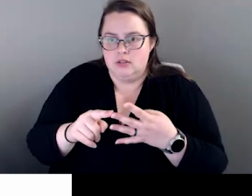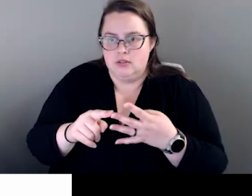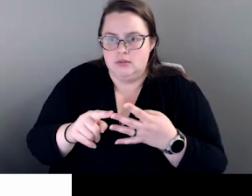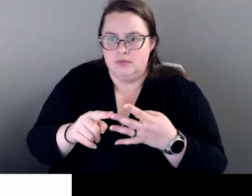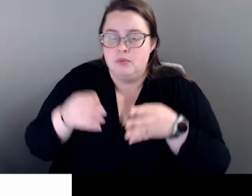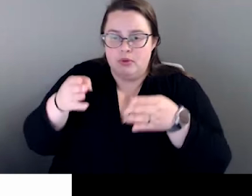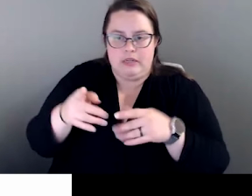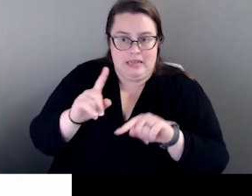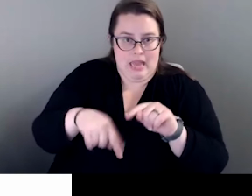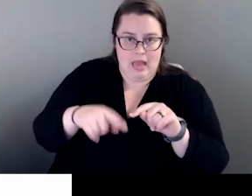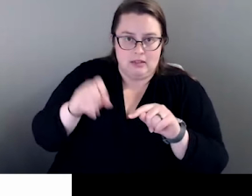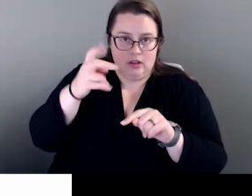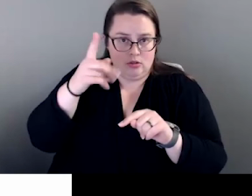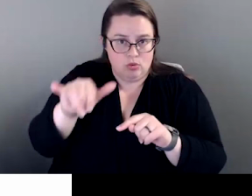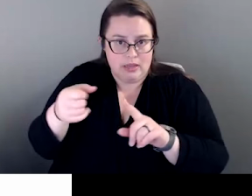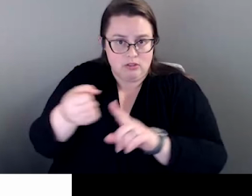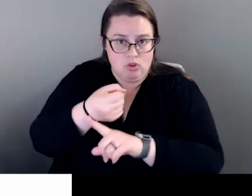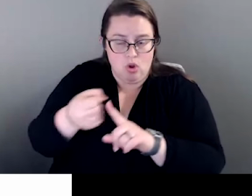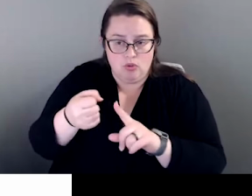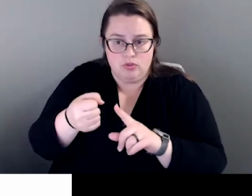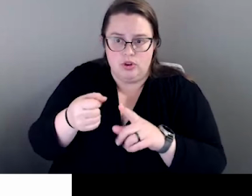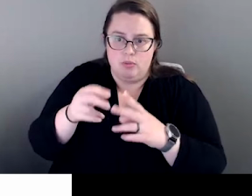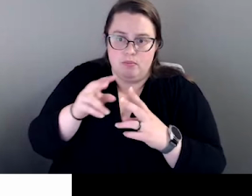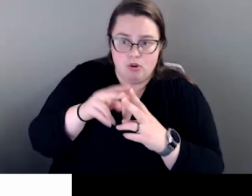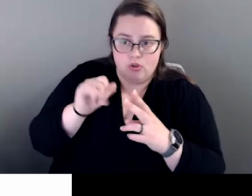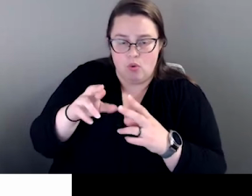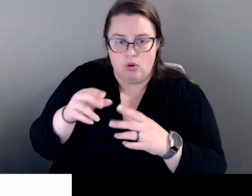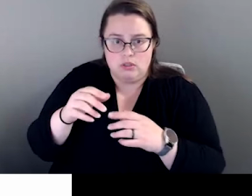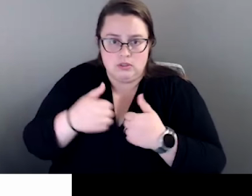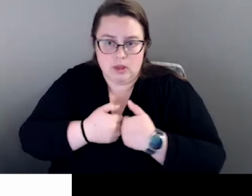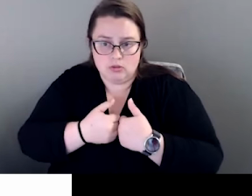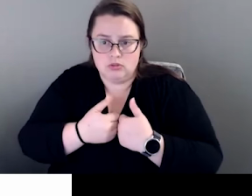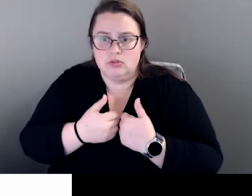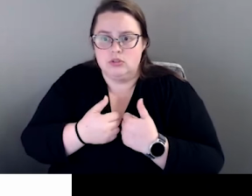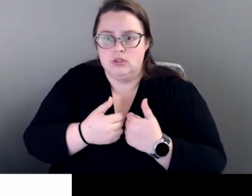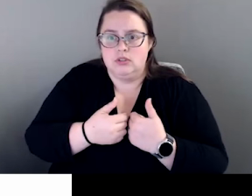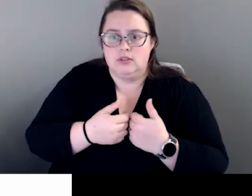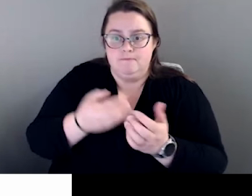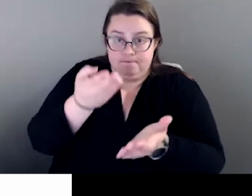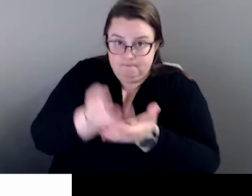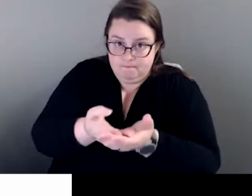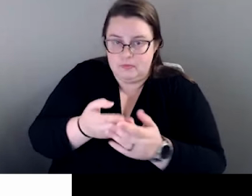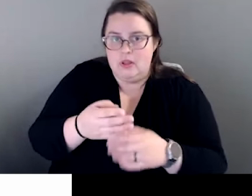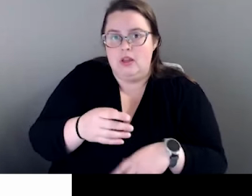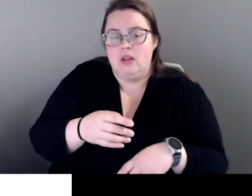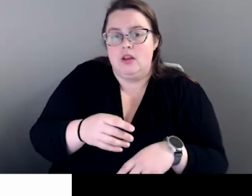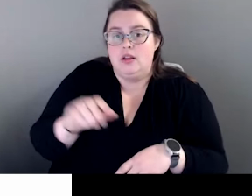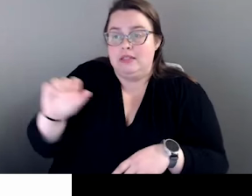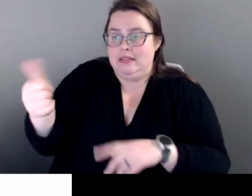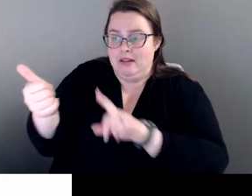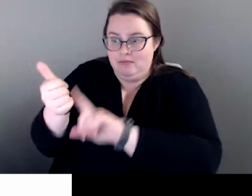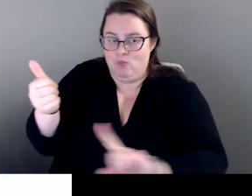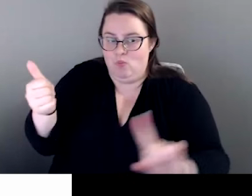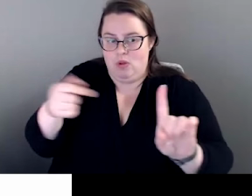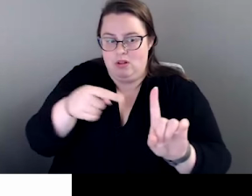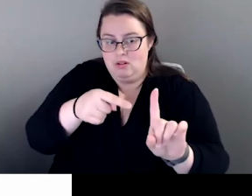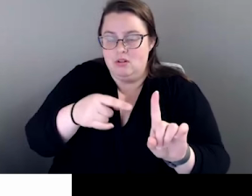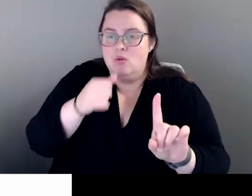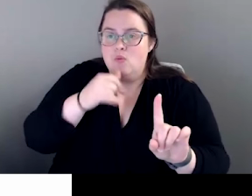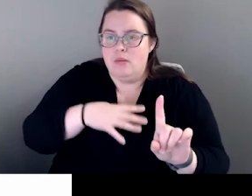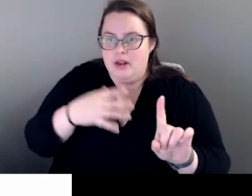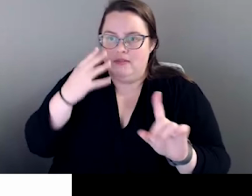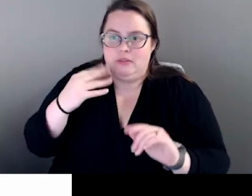sexually assault their partner or spouse. So the fact is nearly 1 in 10 women have experienced rape by an intimate partner